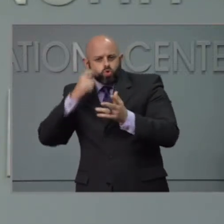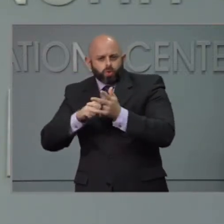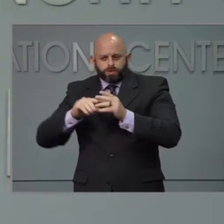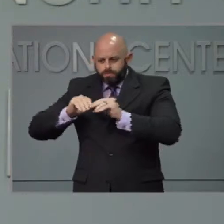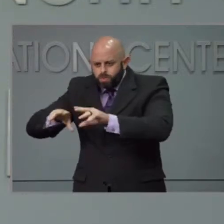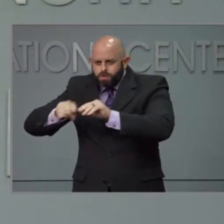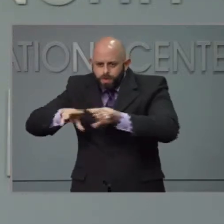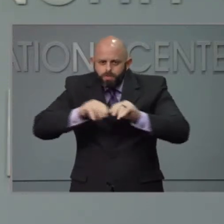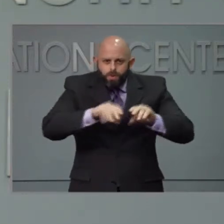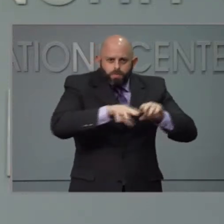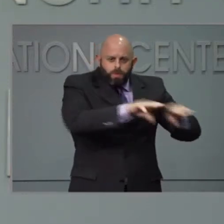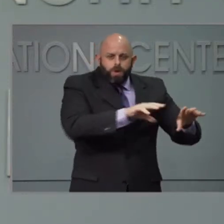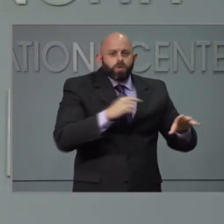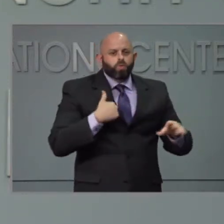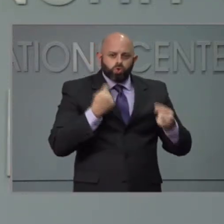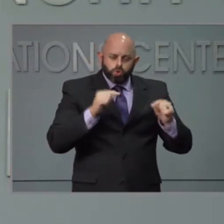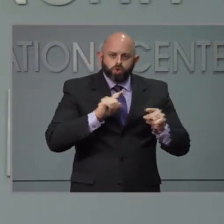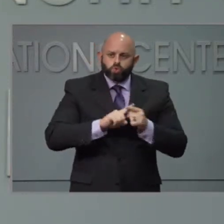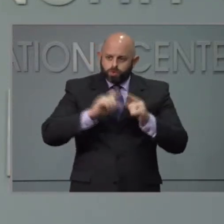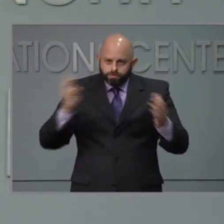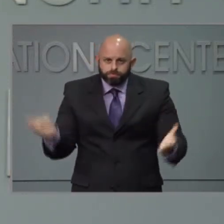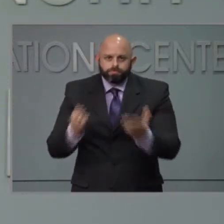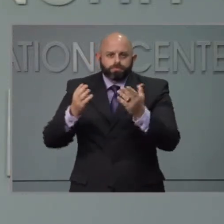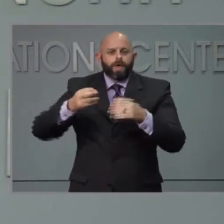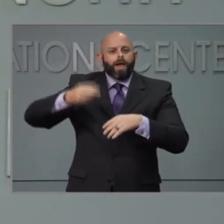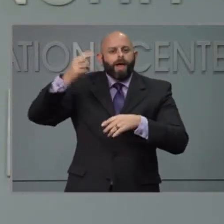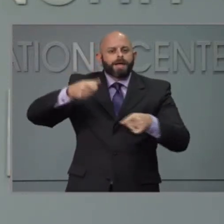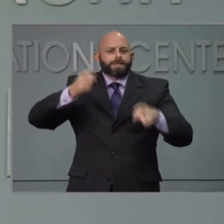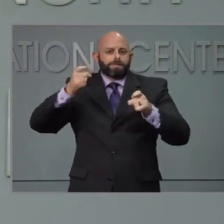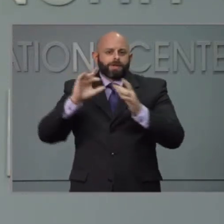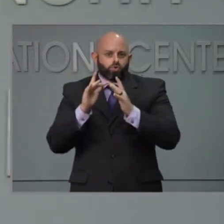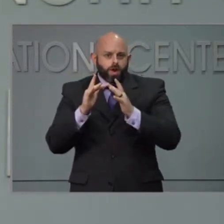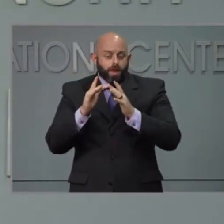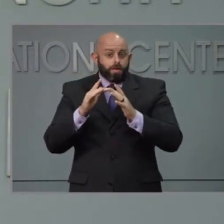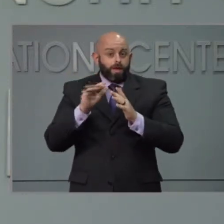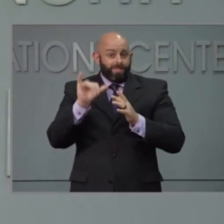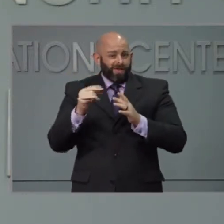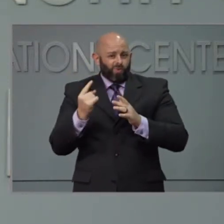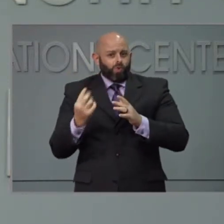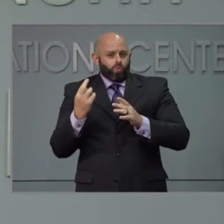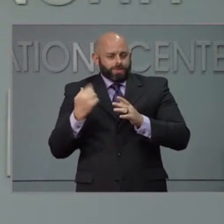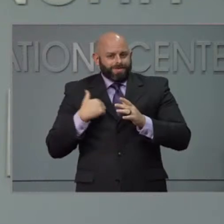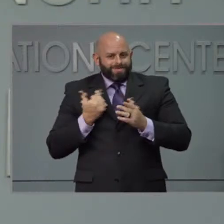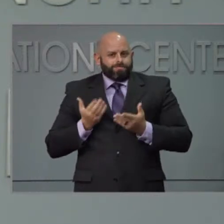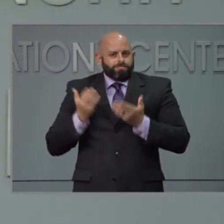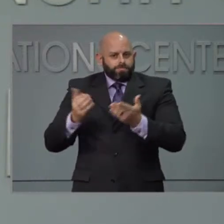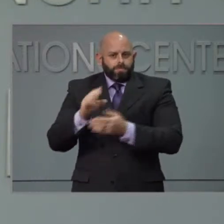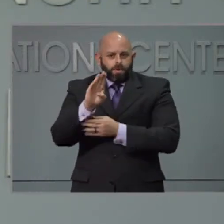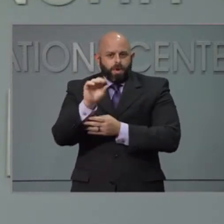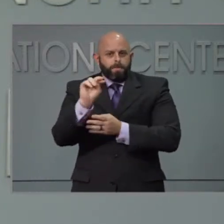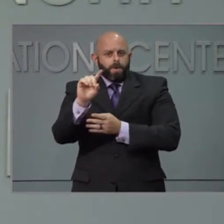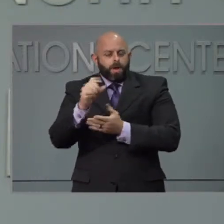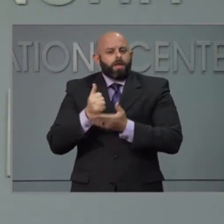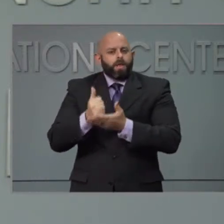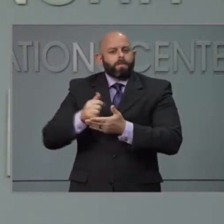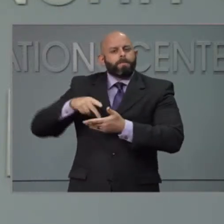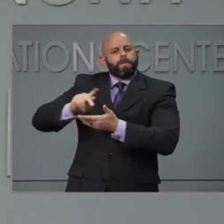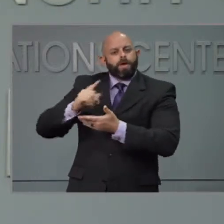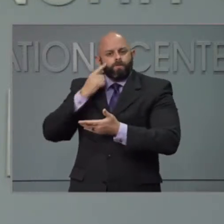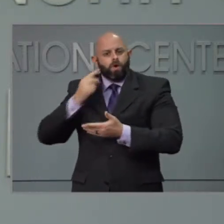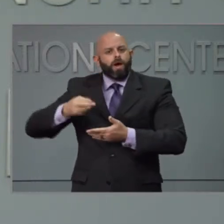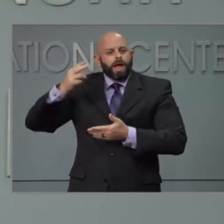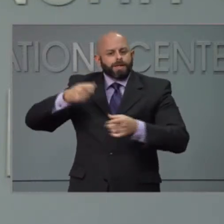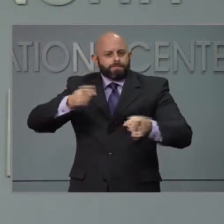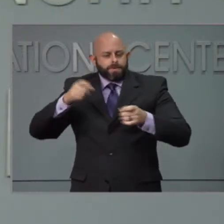rural high-speed internet access is one of the reasons I proposed a bond to do that. And we're doing everything we can to